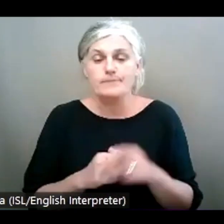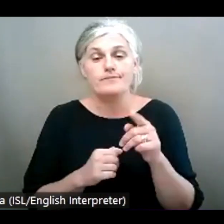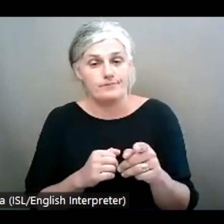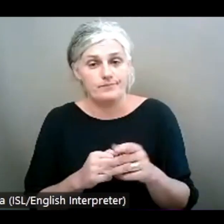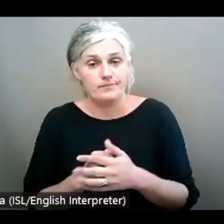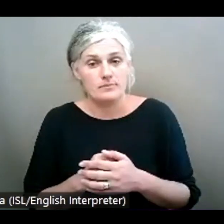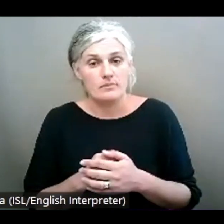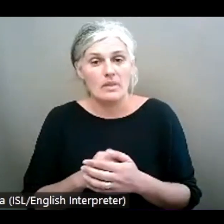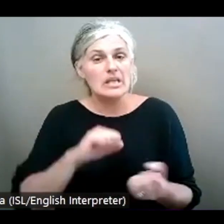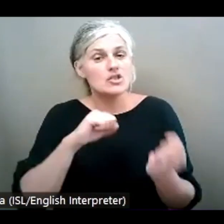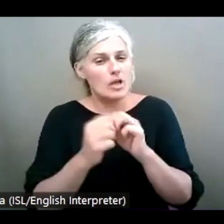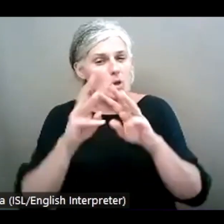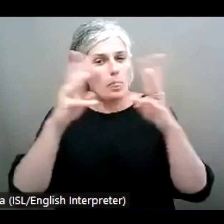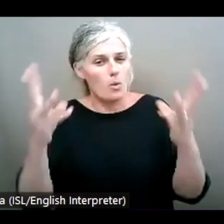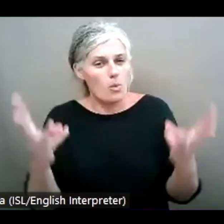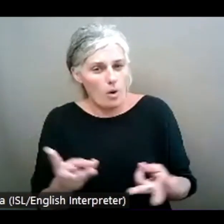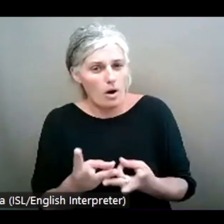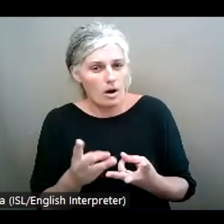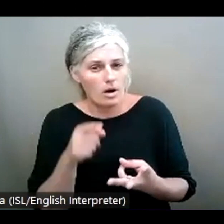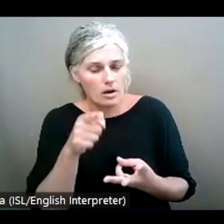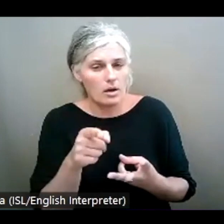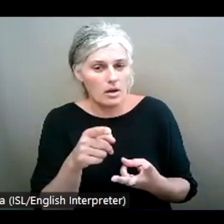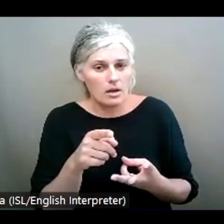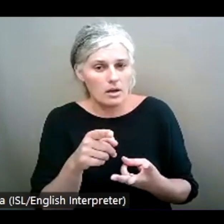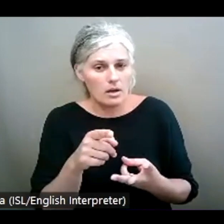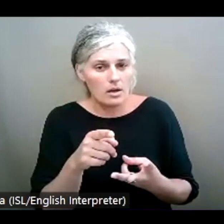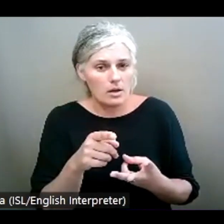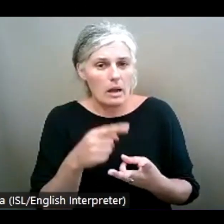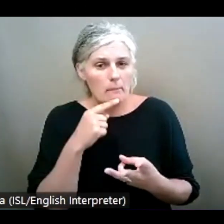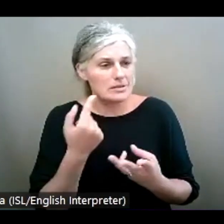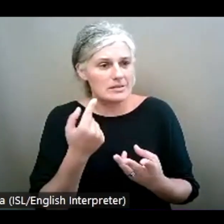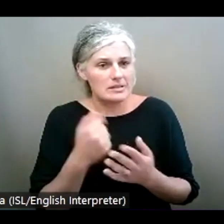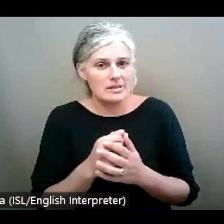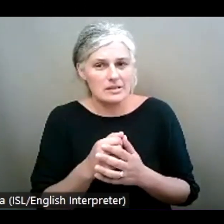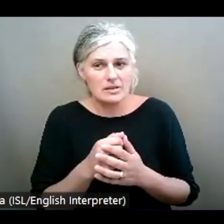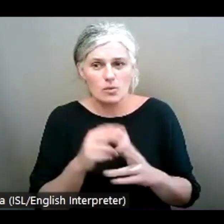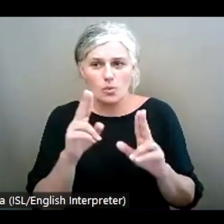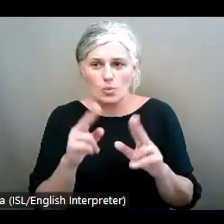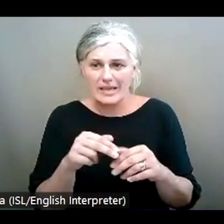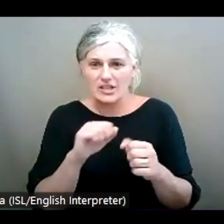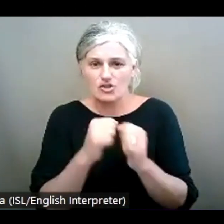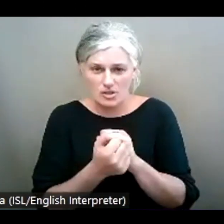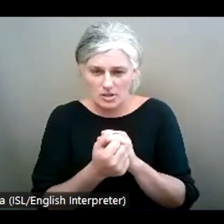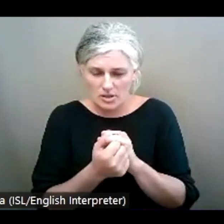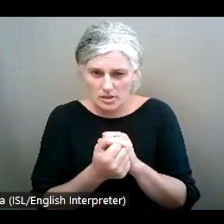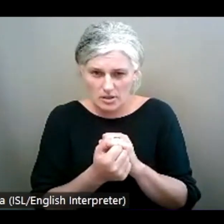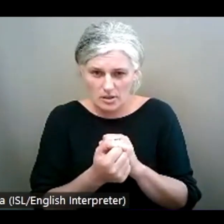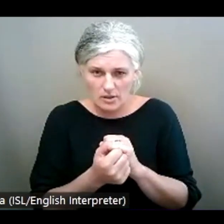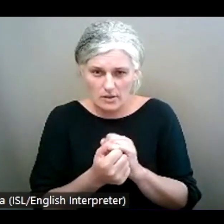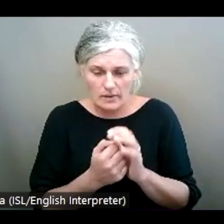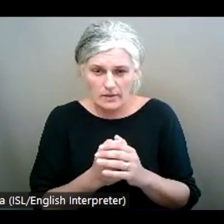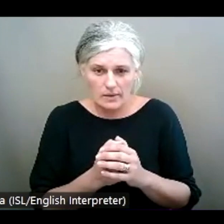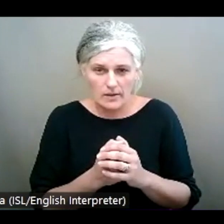past 2 years, quite intensely setting up something new in the border Engaging every countries minute. with as you say,